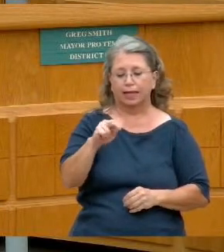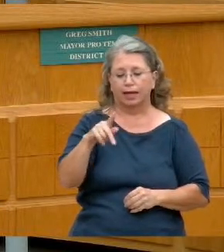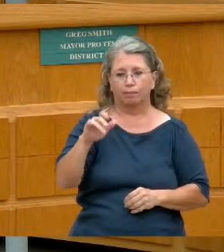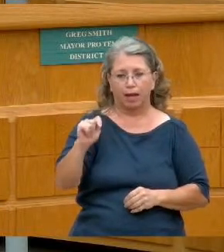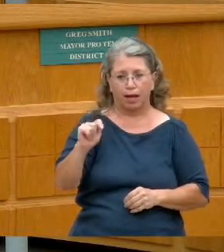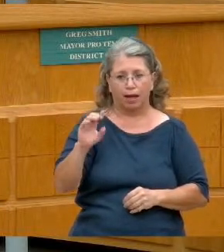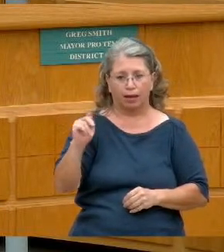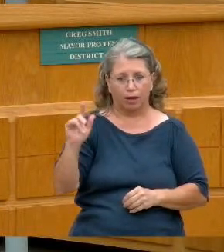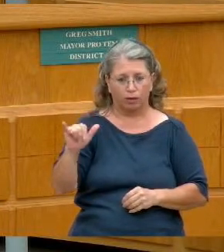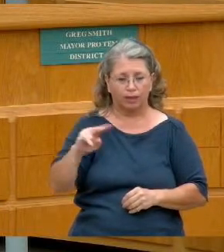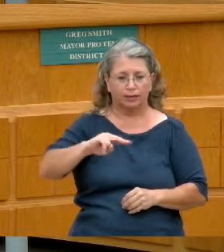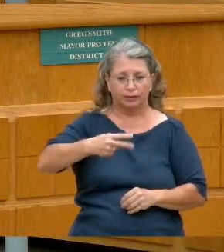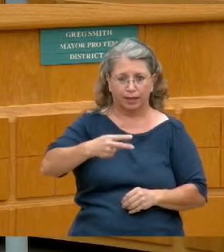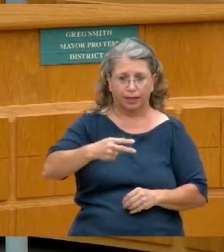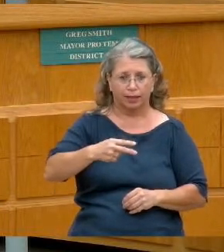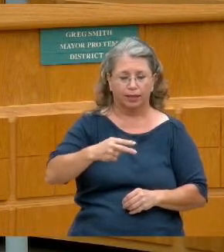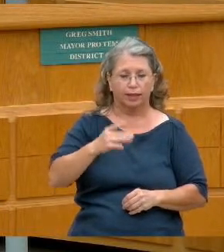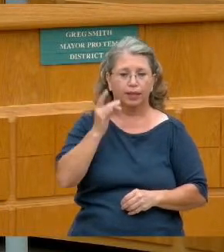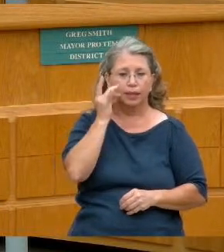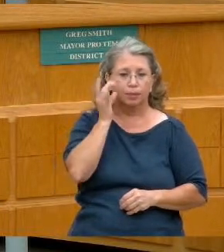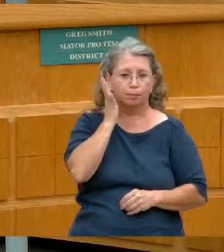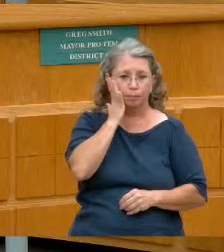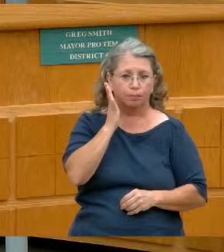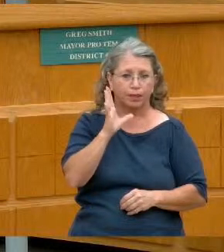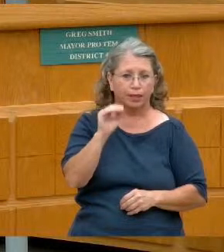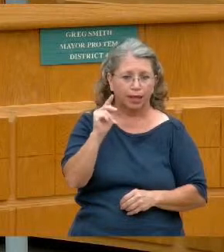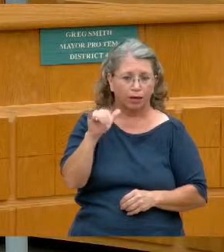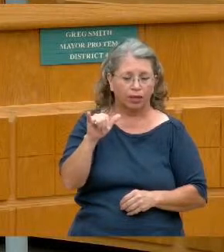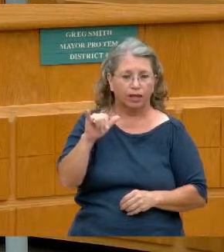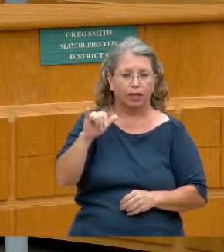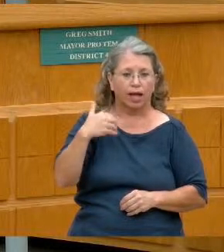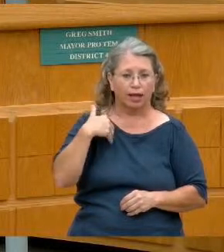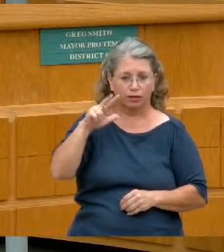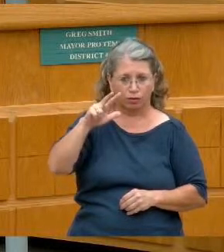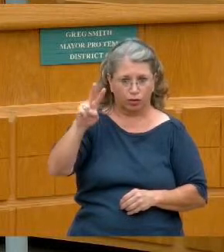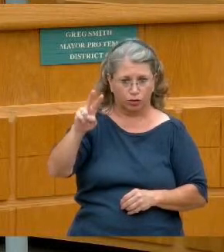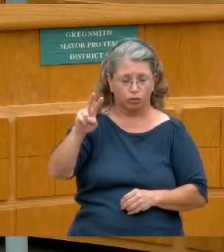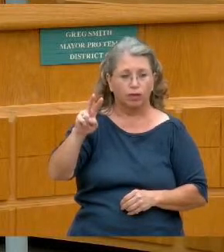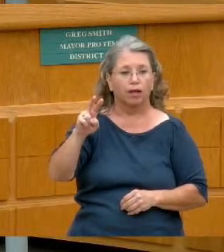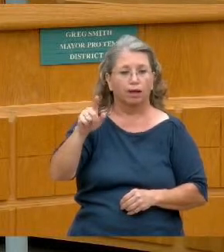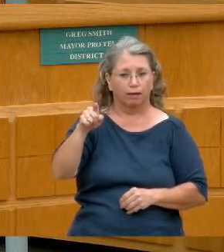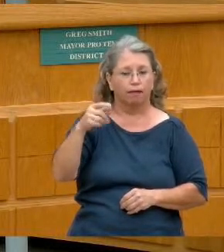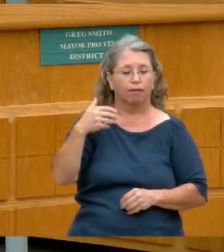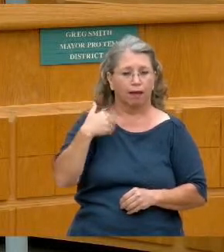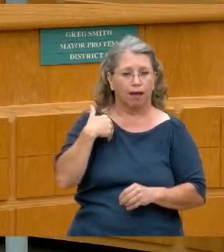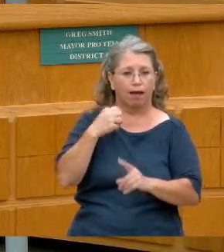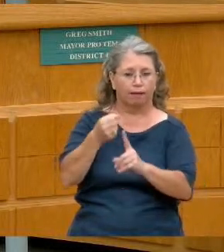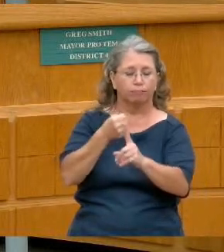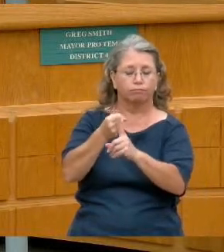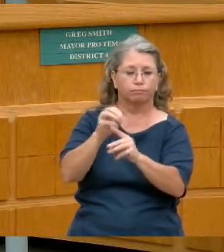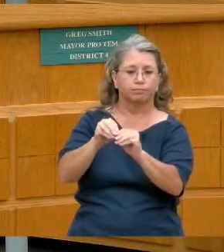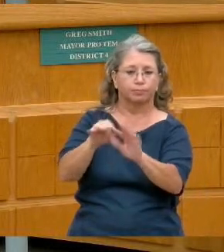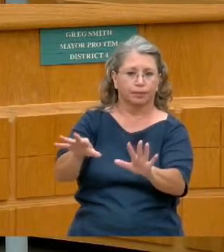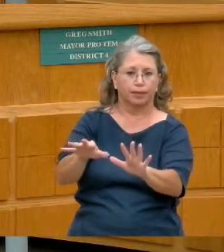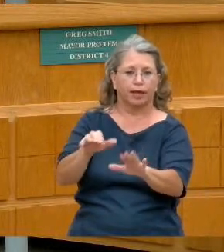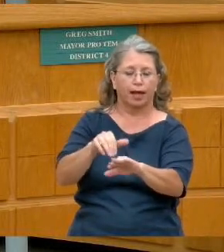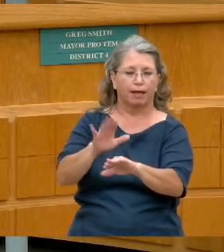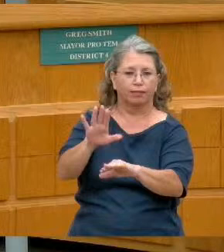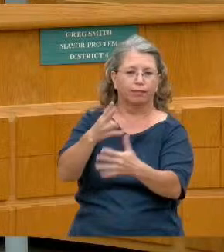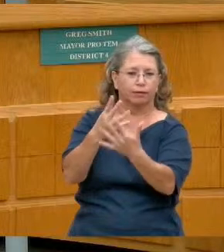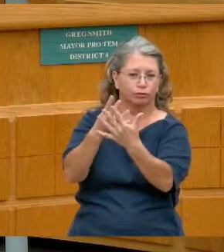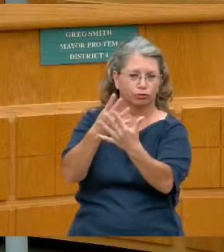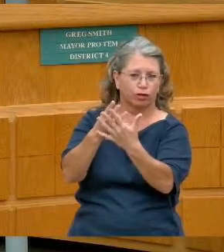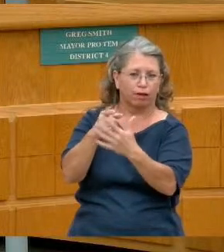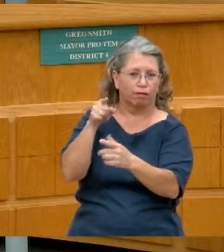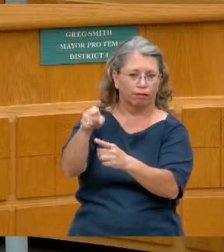is second. B County up there with 32. There was an outbreak at a correctional facility there that